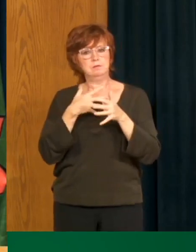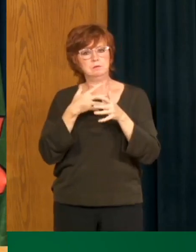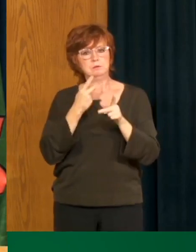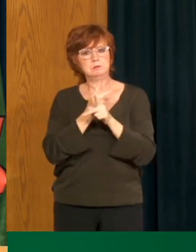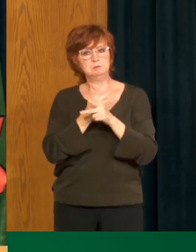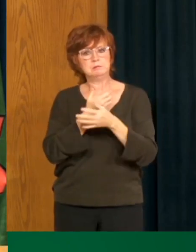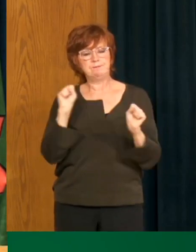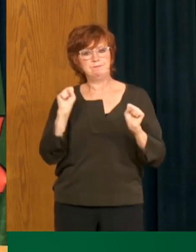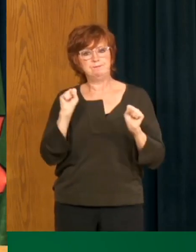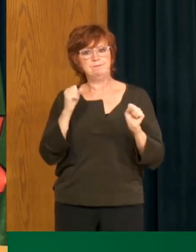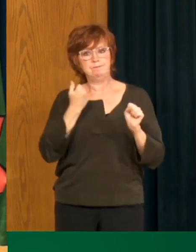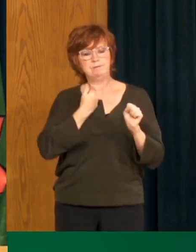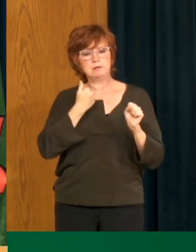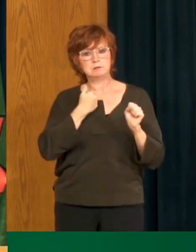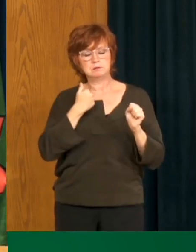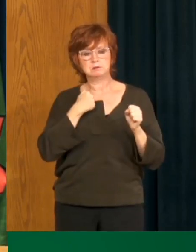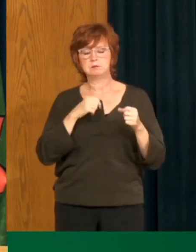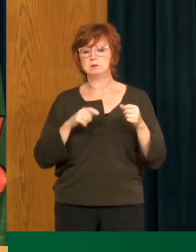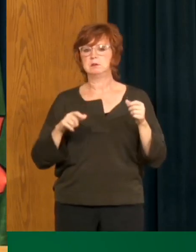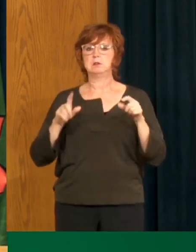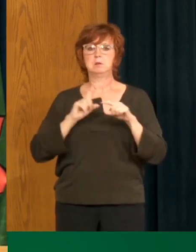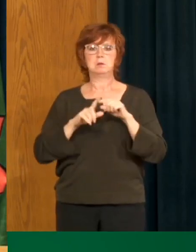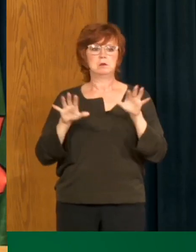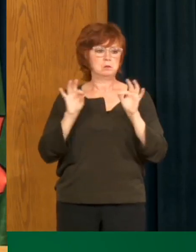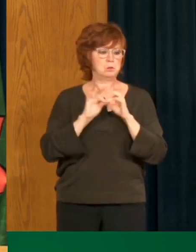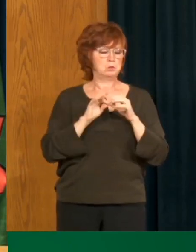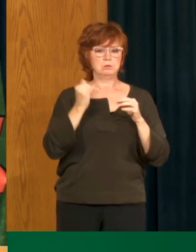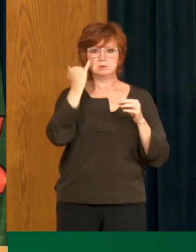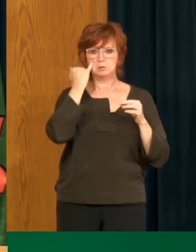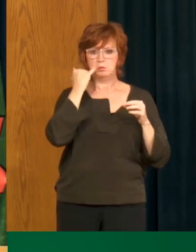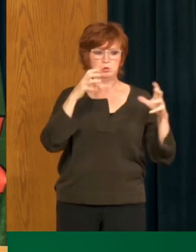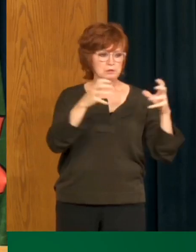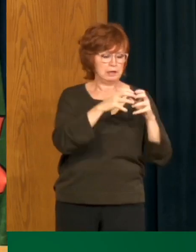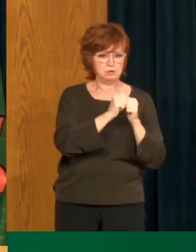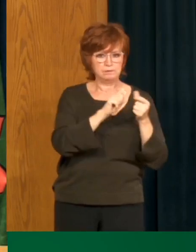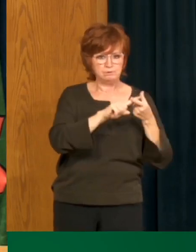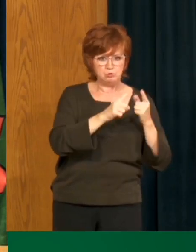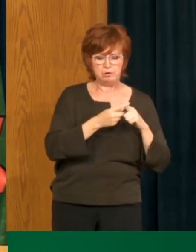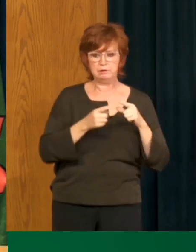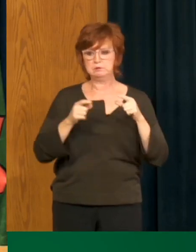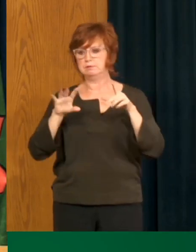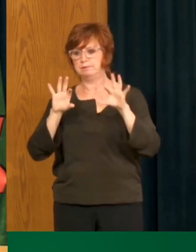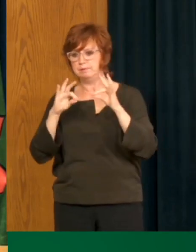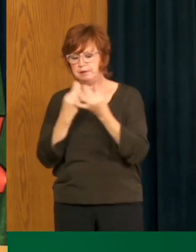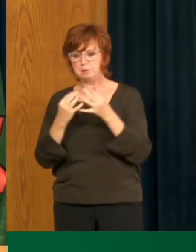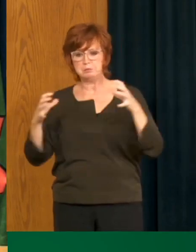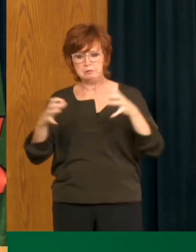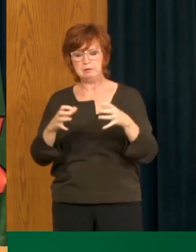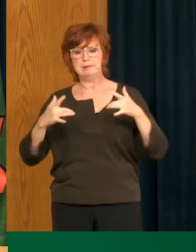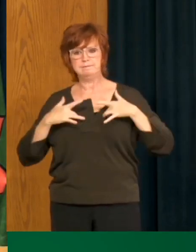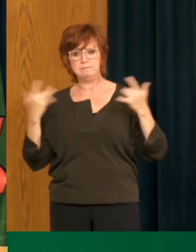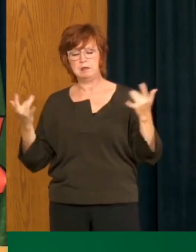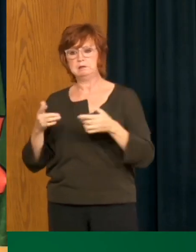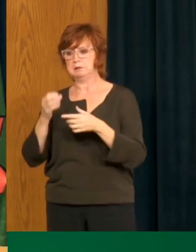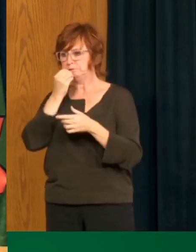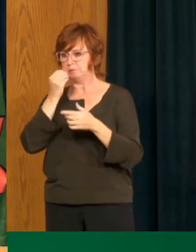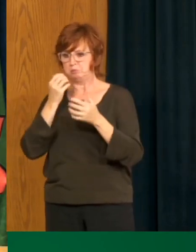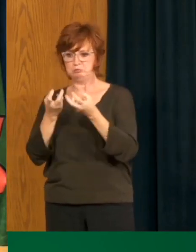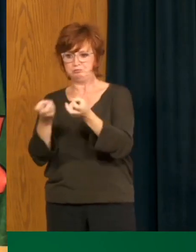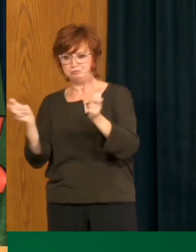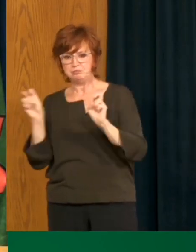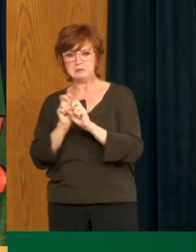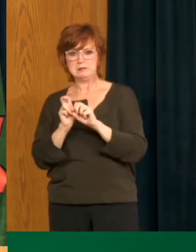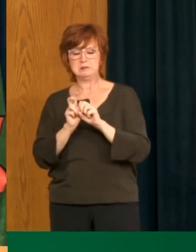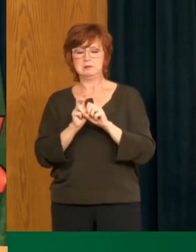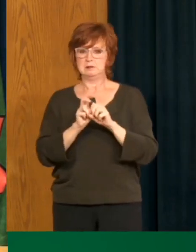we do all the time, getting together with friends and family over a meal, it can transmit very quickly. So we need to continue observe the good